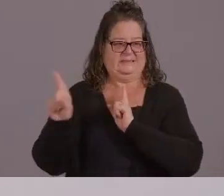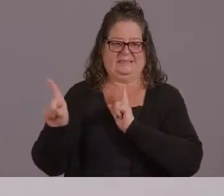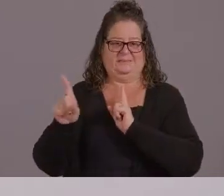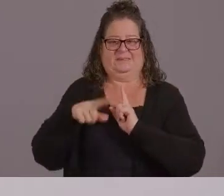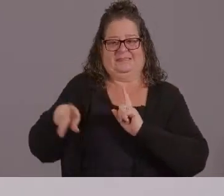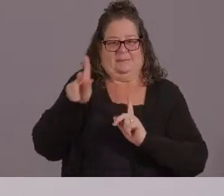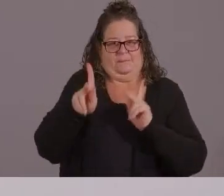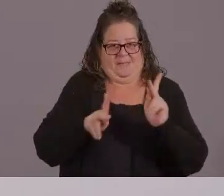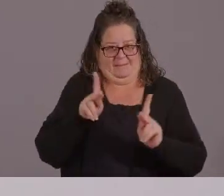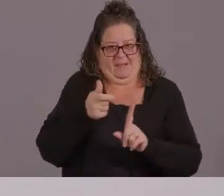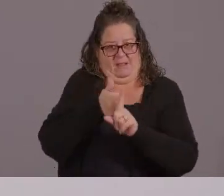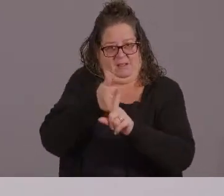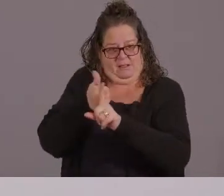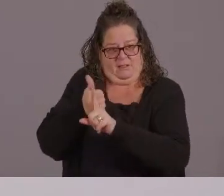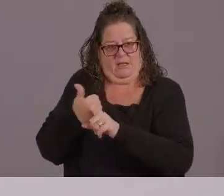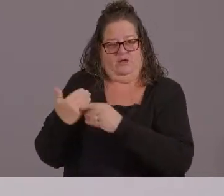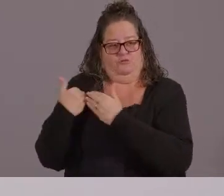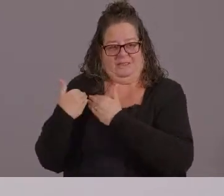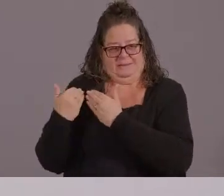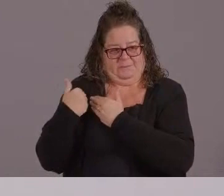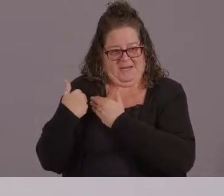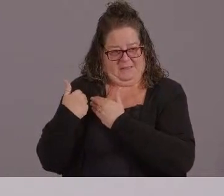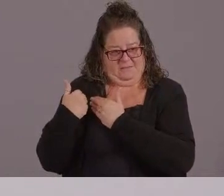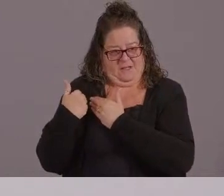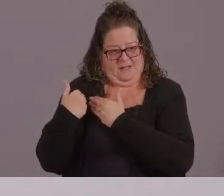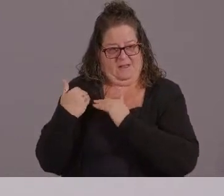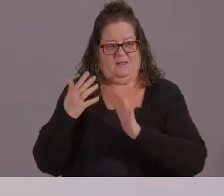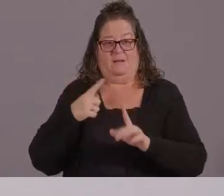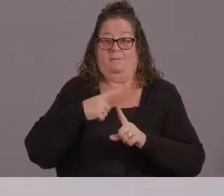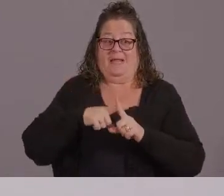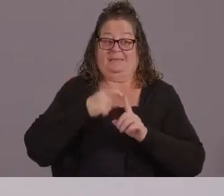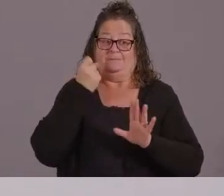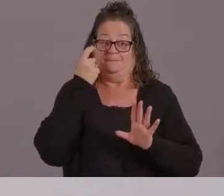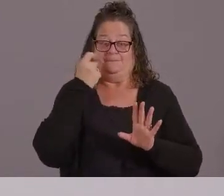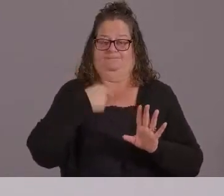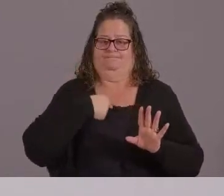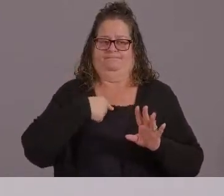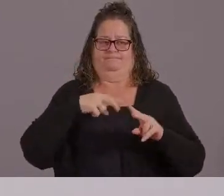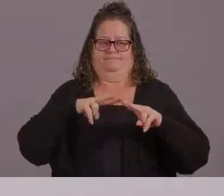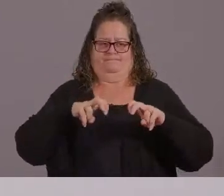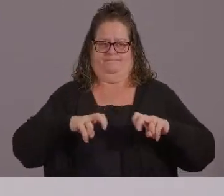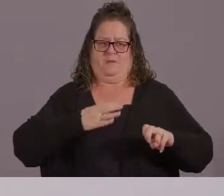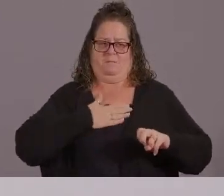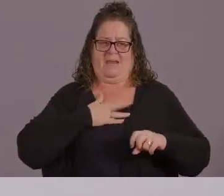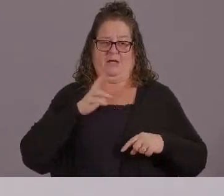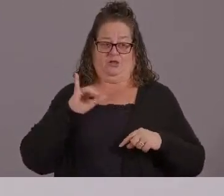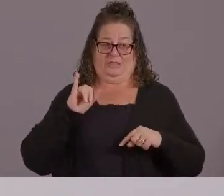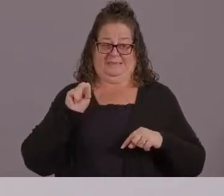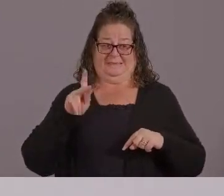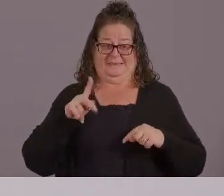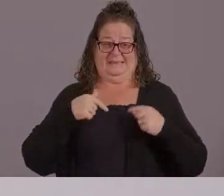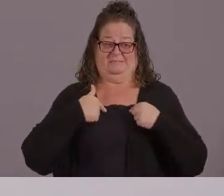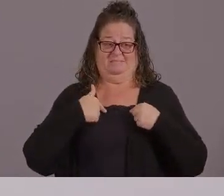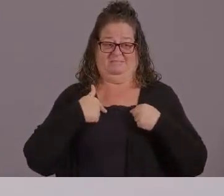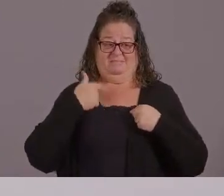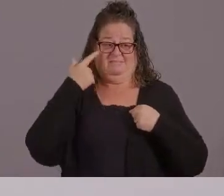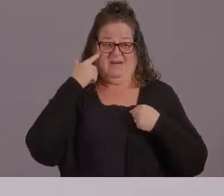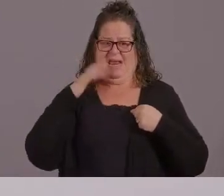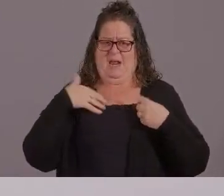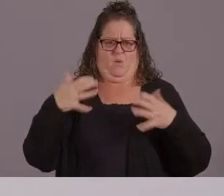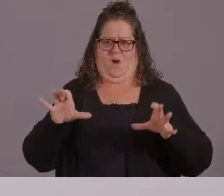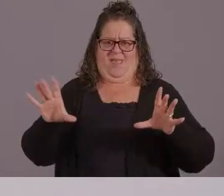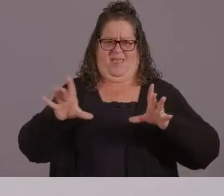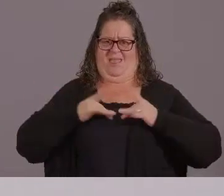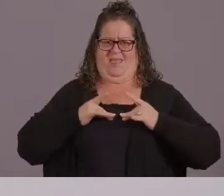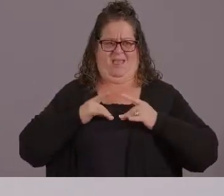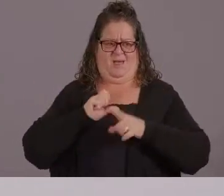know, I've assessed my risk. I know that I don't want COVID. I'm going to take those steps and keep me